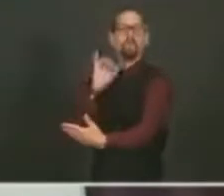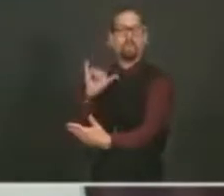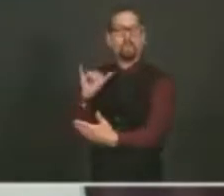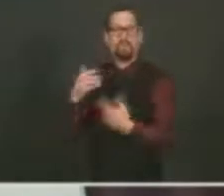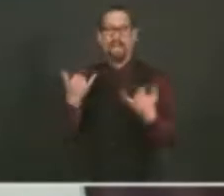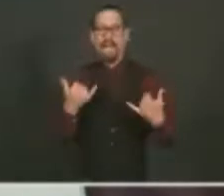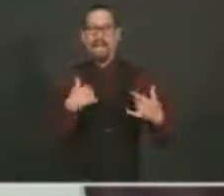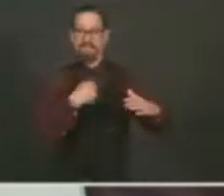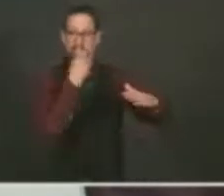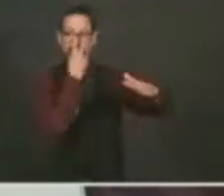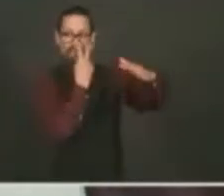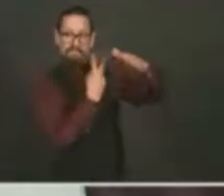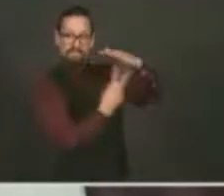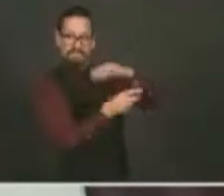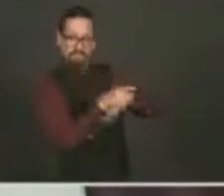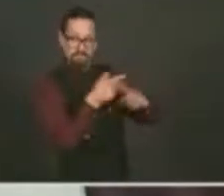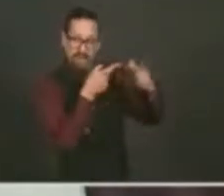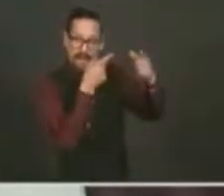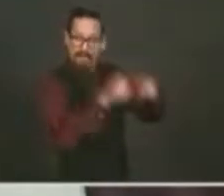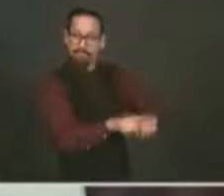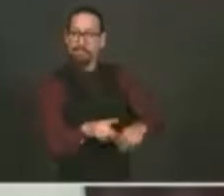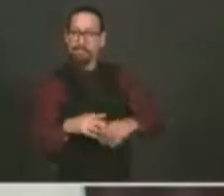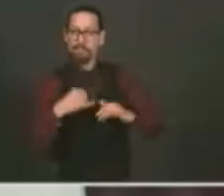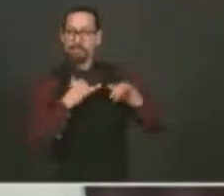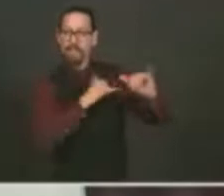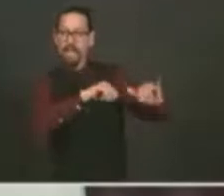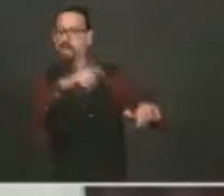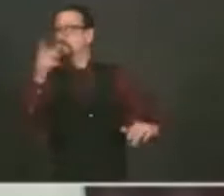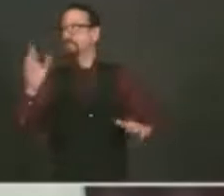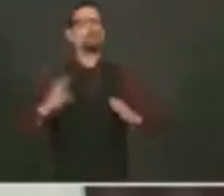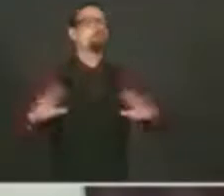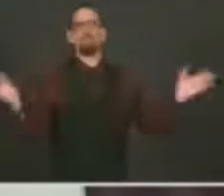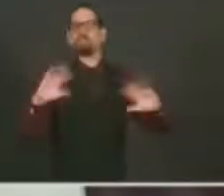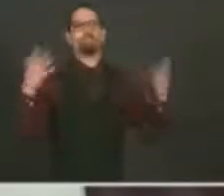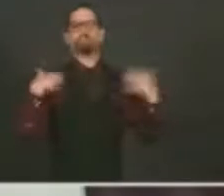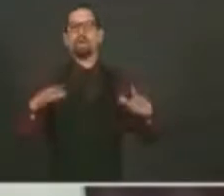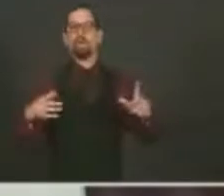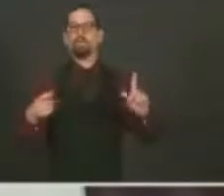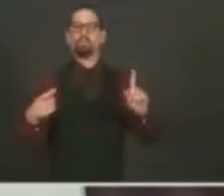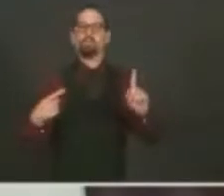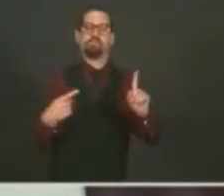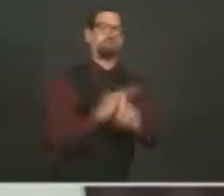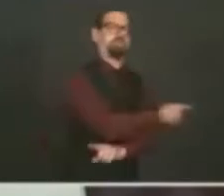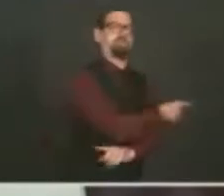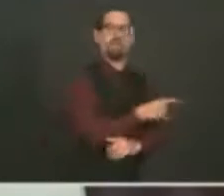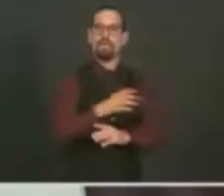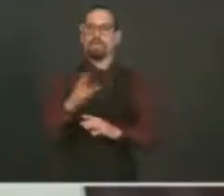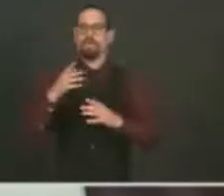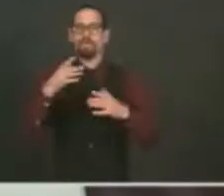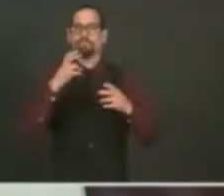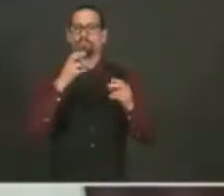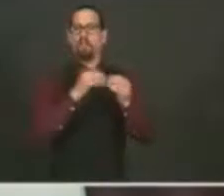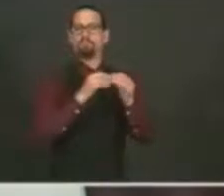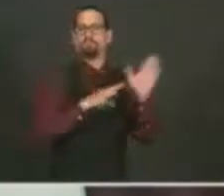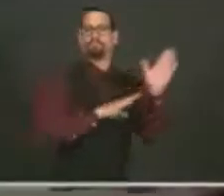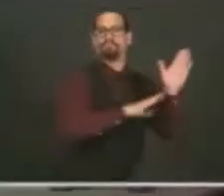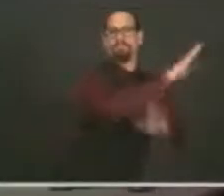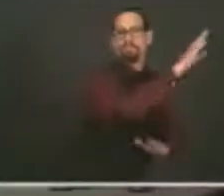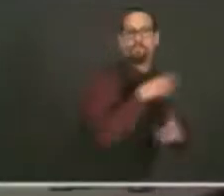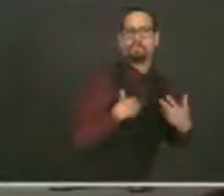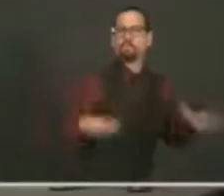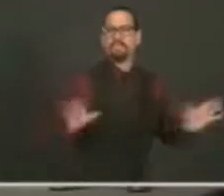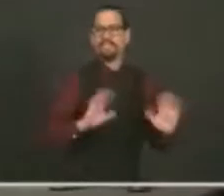and avoid where we're going. And as I looked through Wisconsin, it felt pretty analogous. In regards